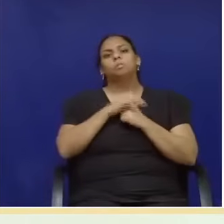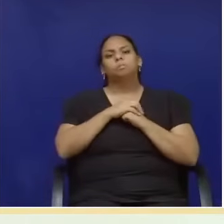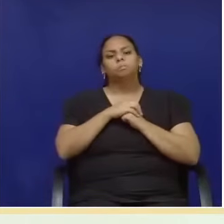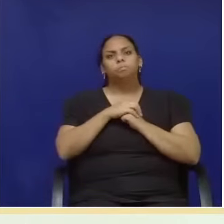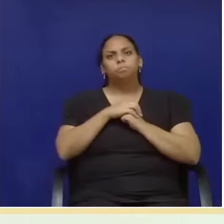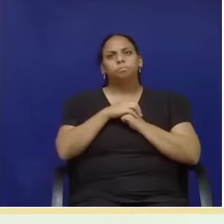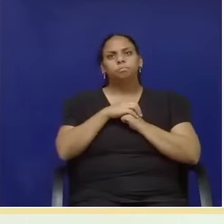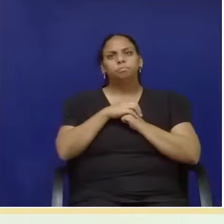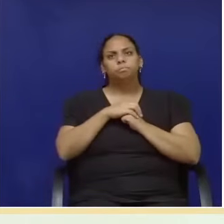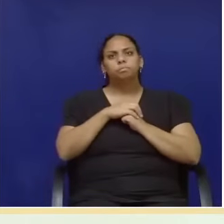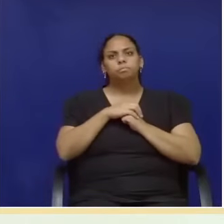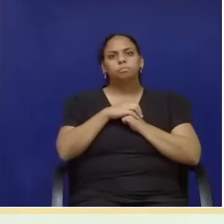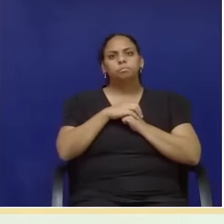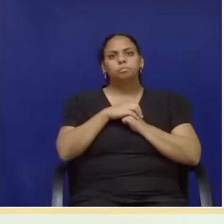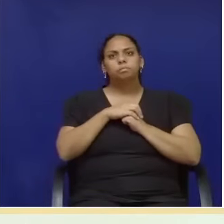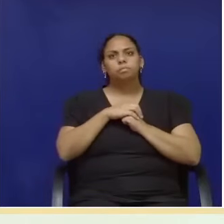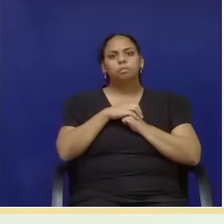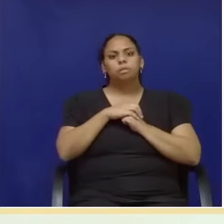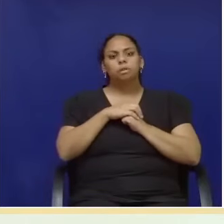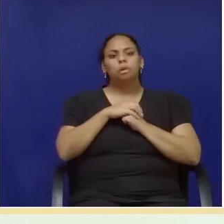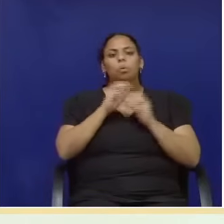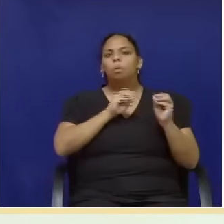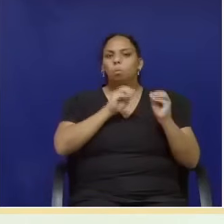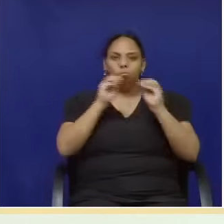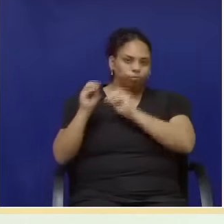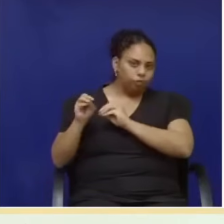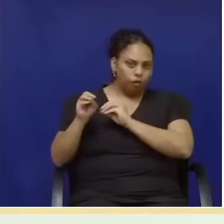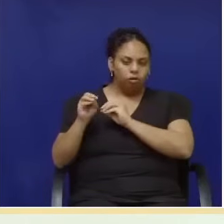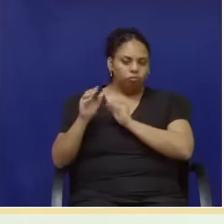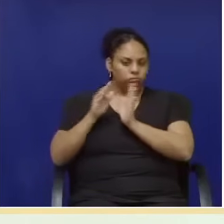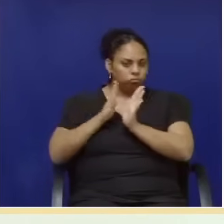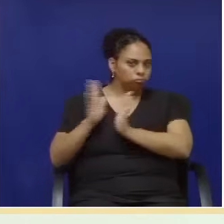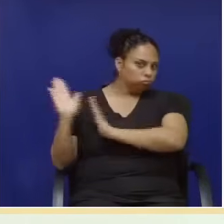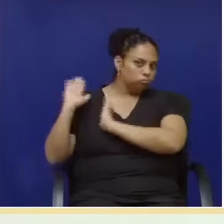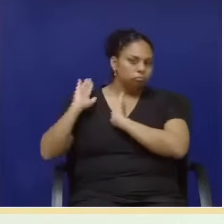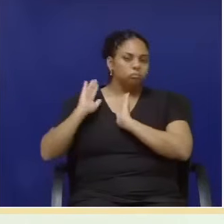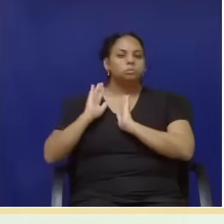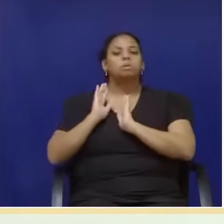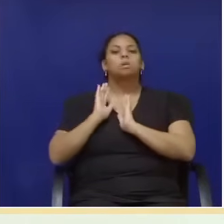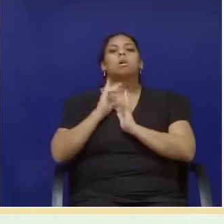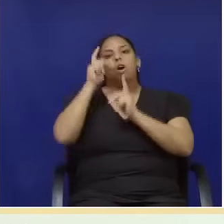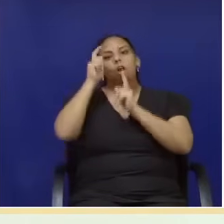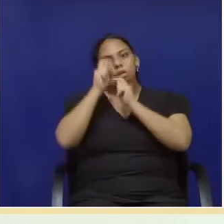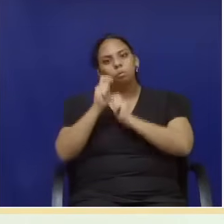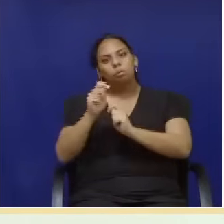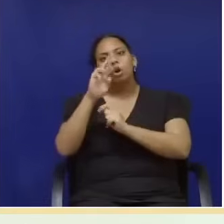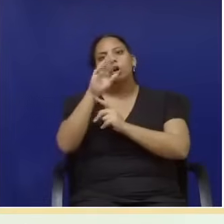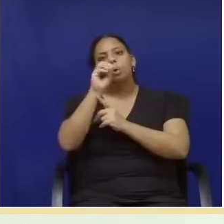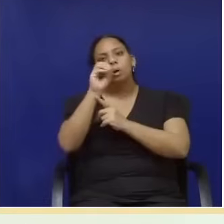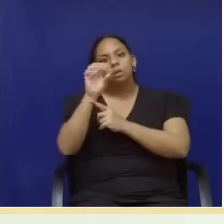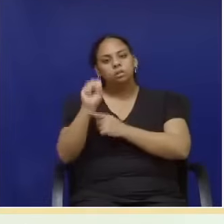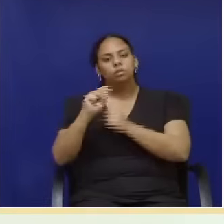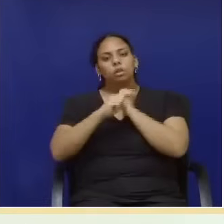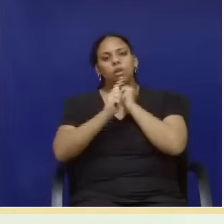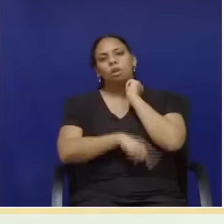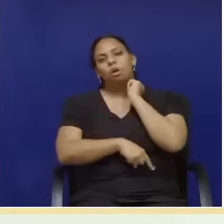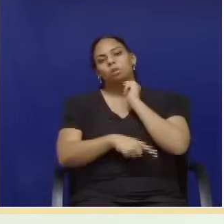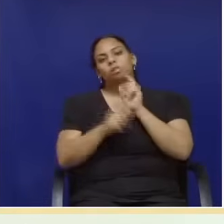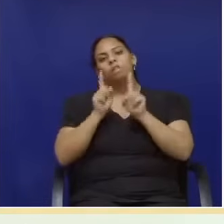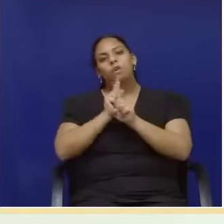We move on and we return to the Honorable Roos for the last follow-up. Thank you, House